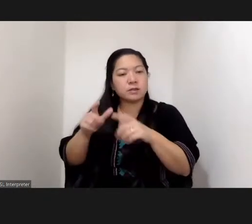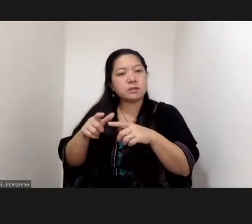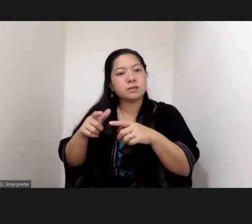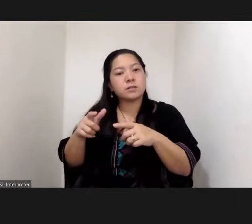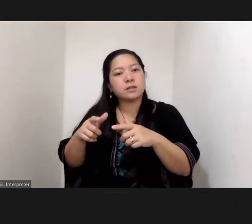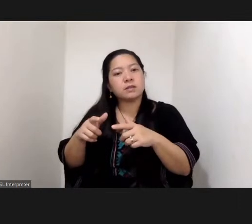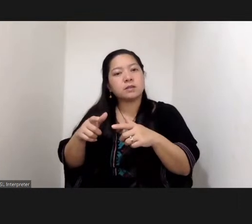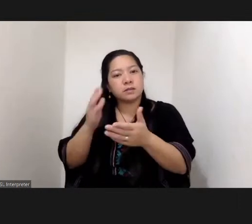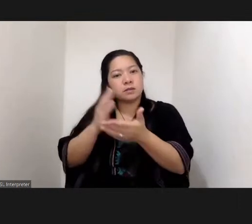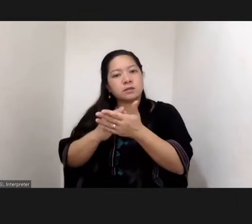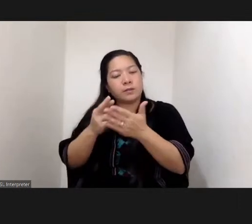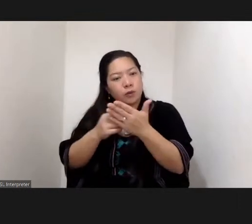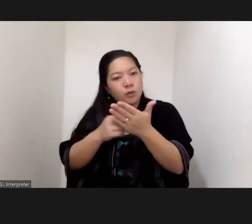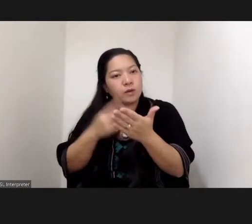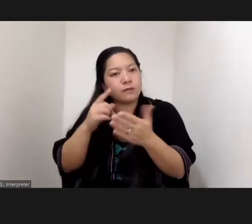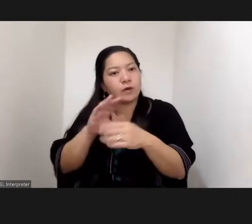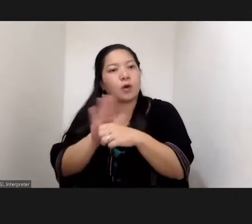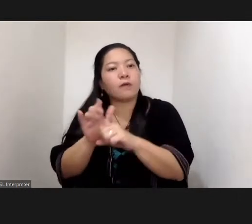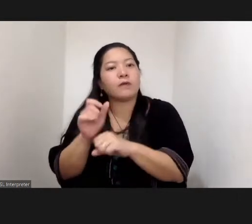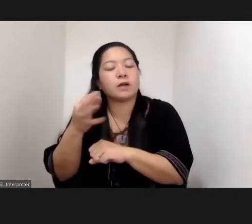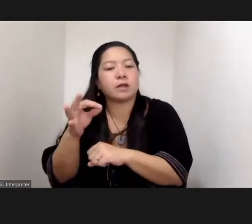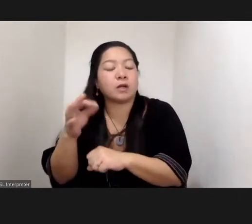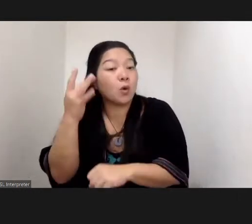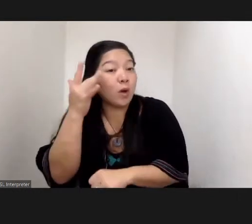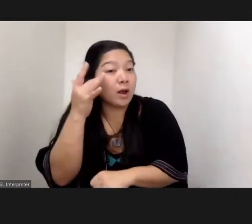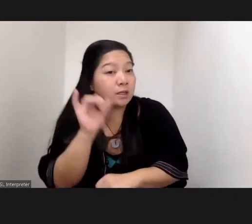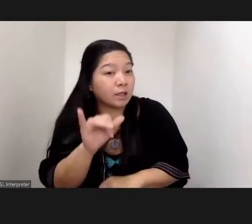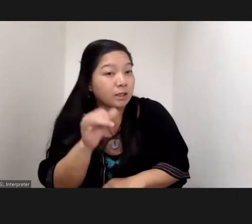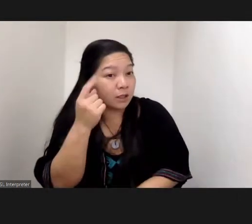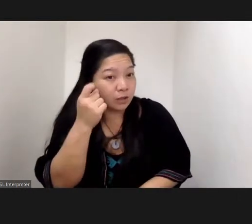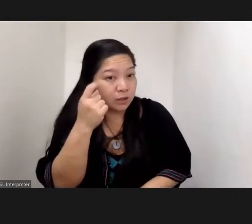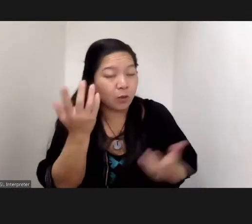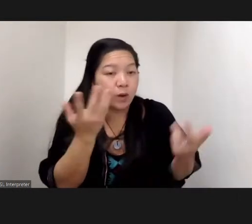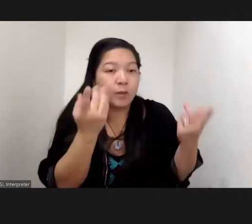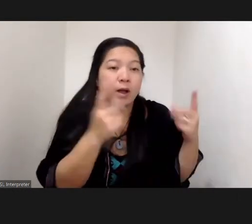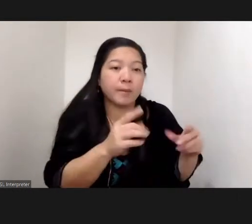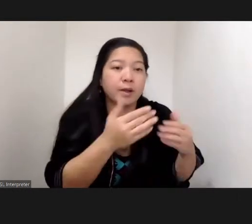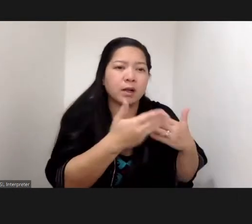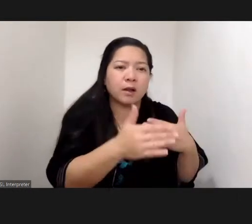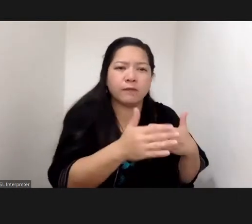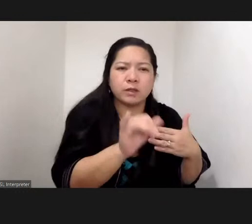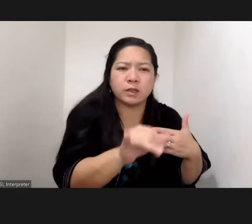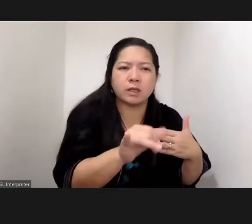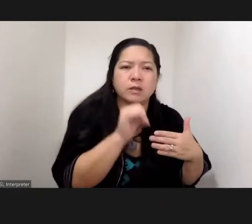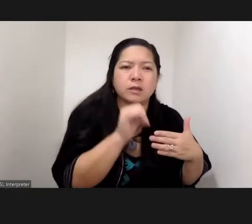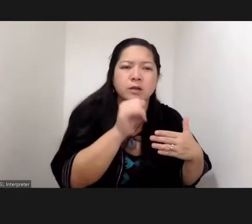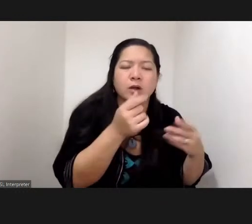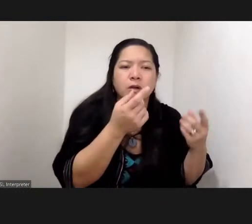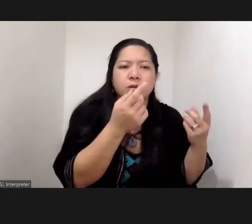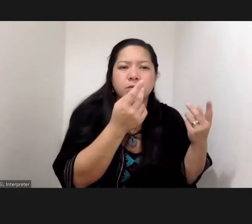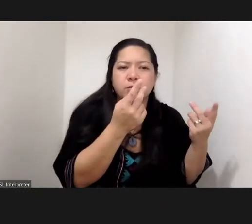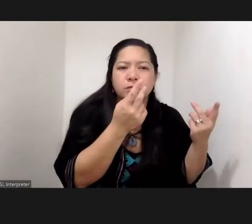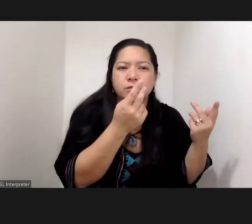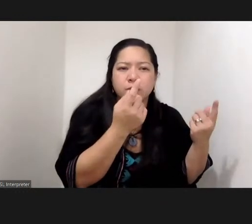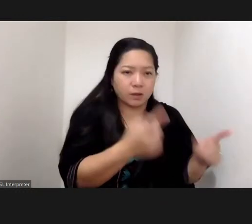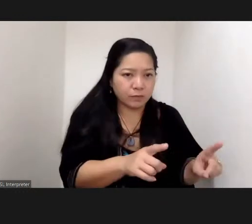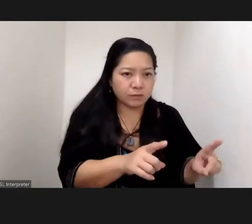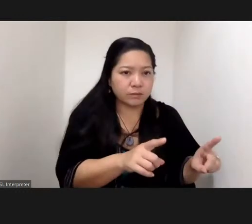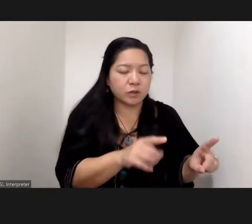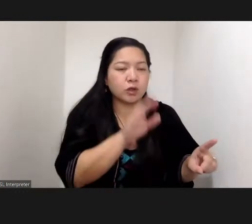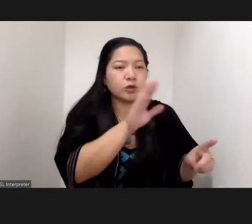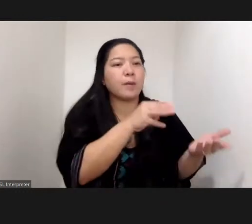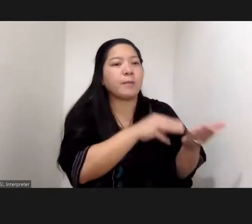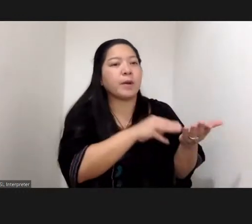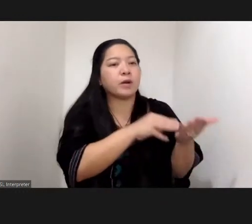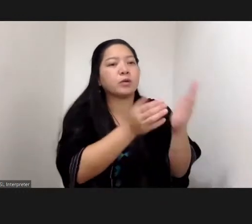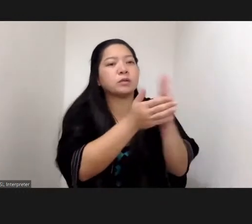is that? They understand the consequences. These are your medical experts, your public health